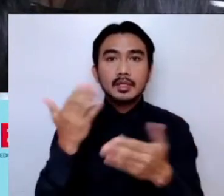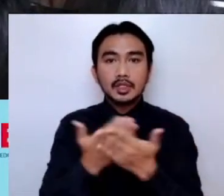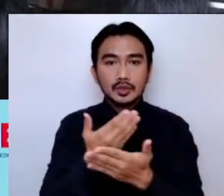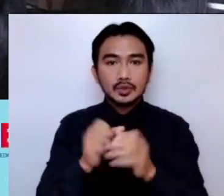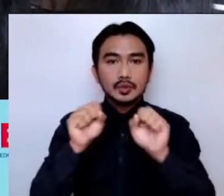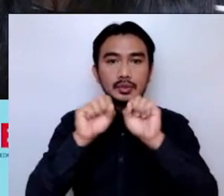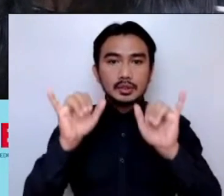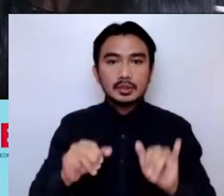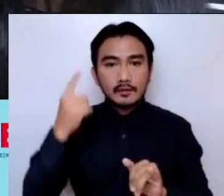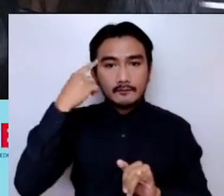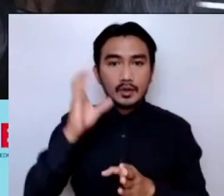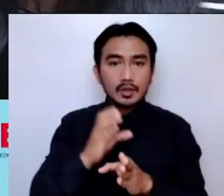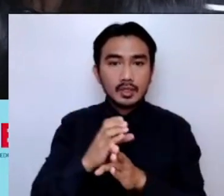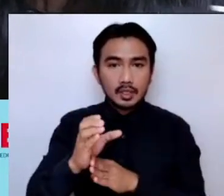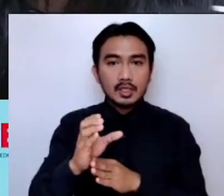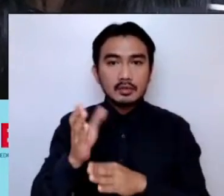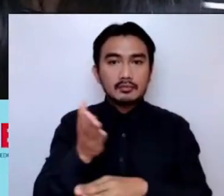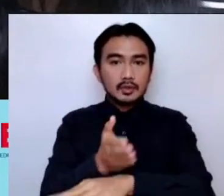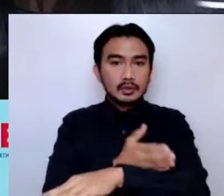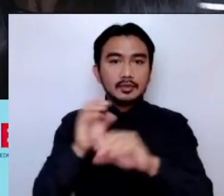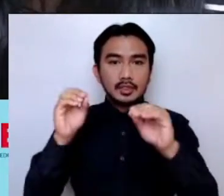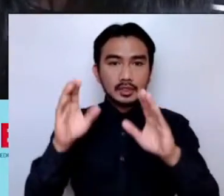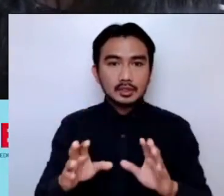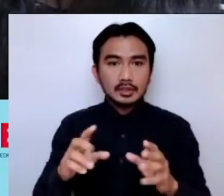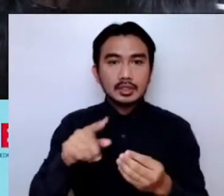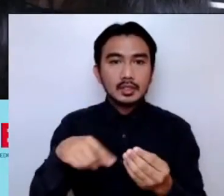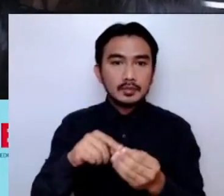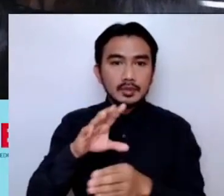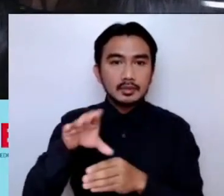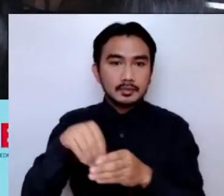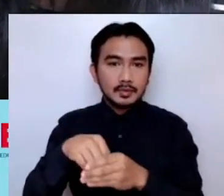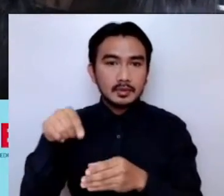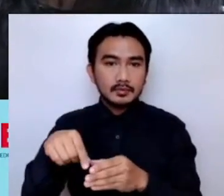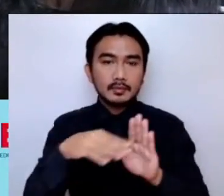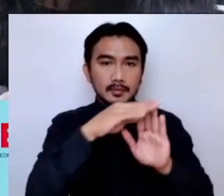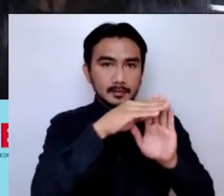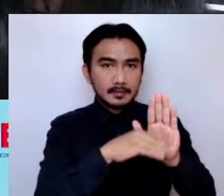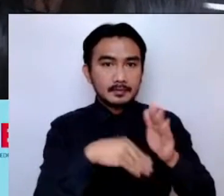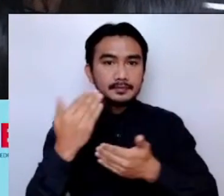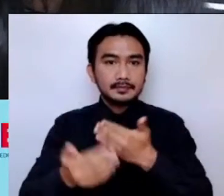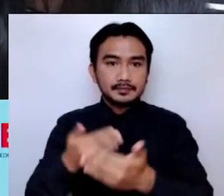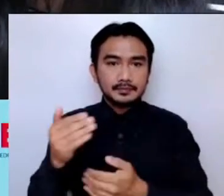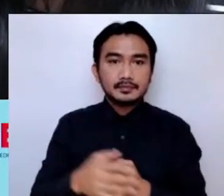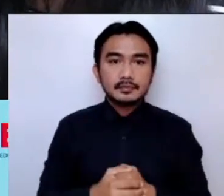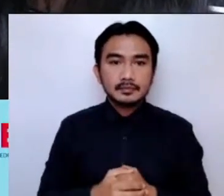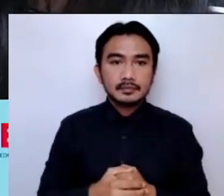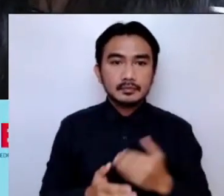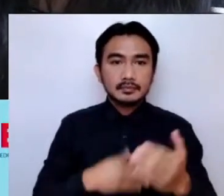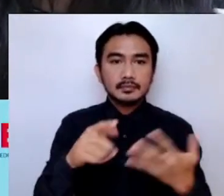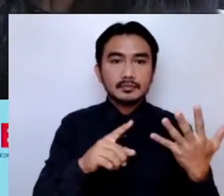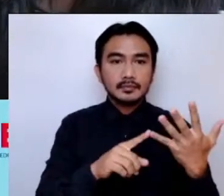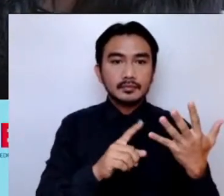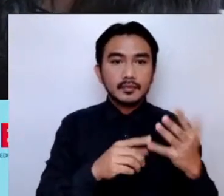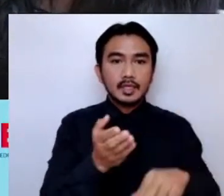teachers and competence-based reclassification process. Next is enhancement and strengthening